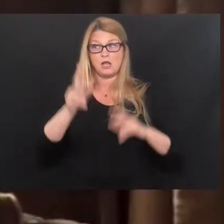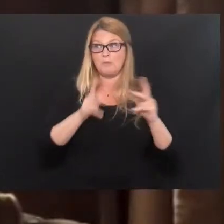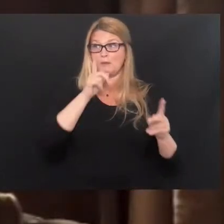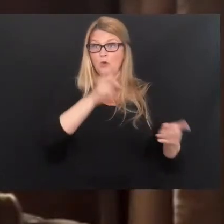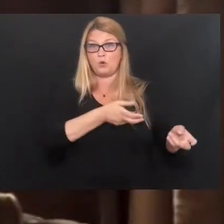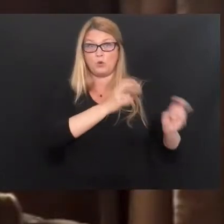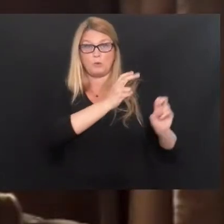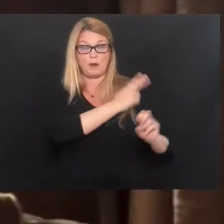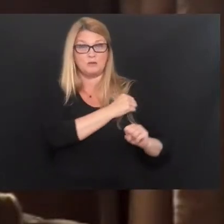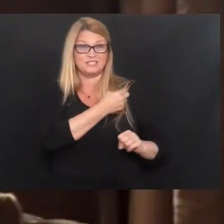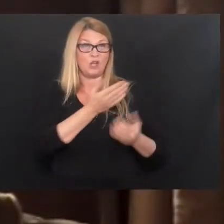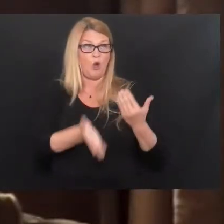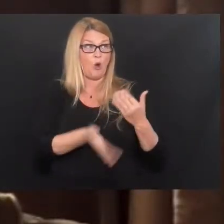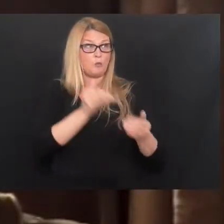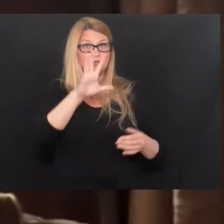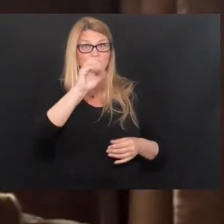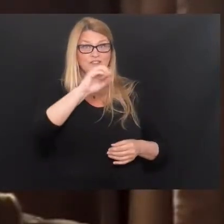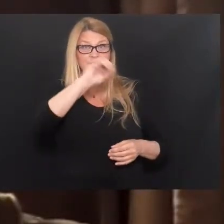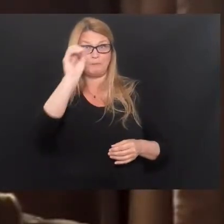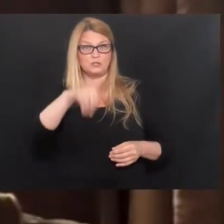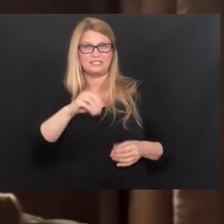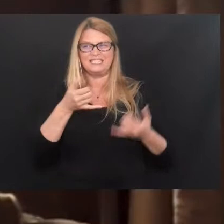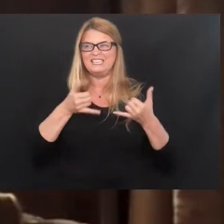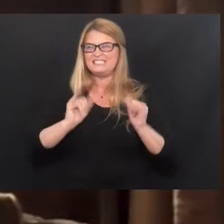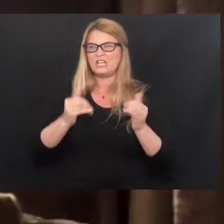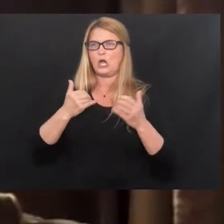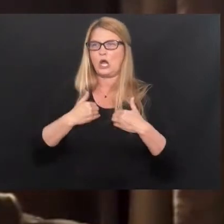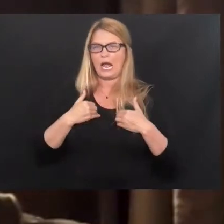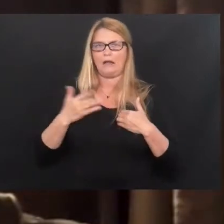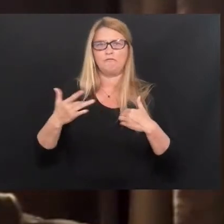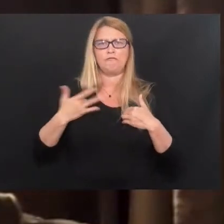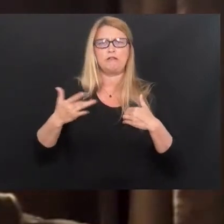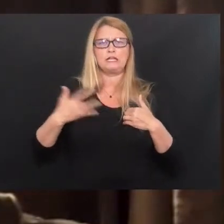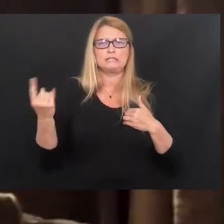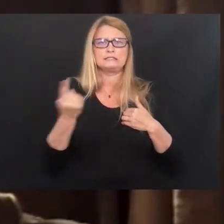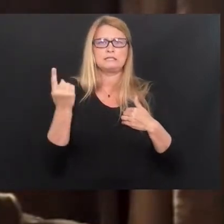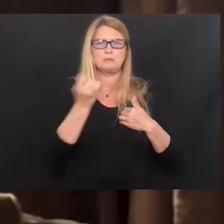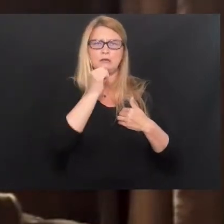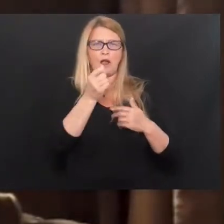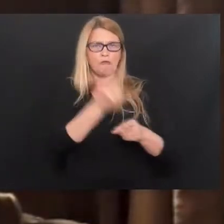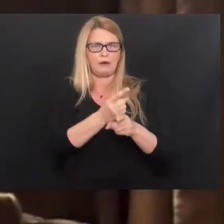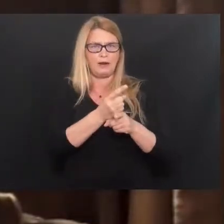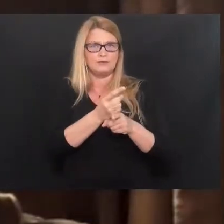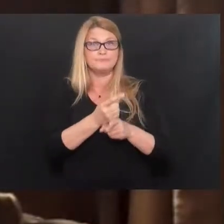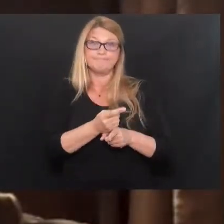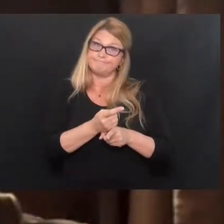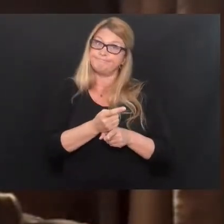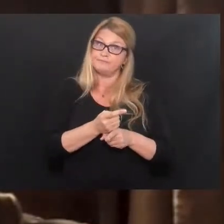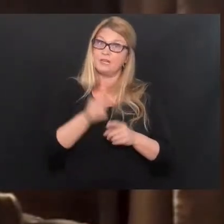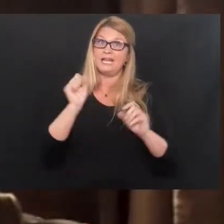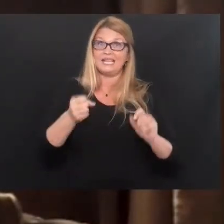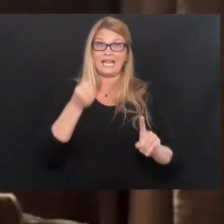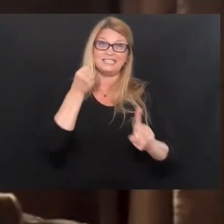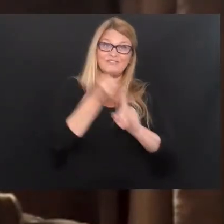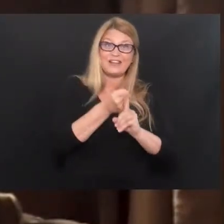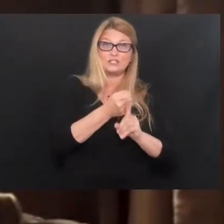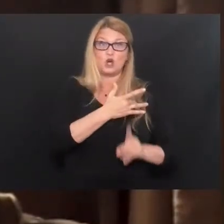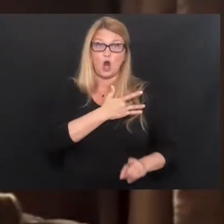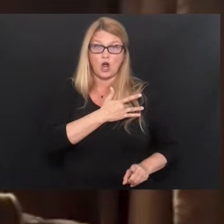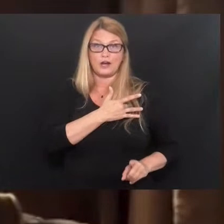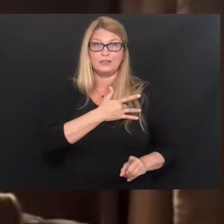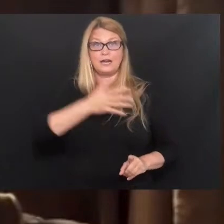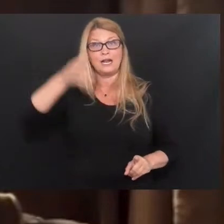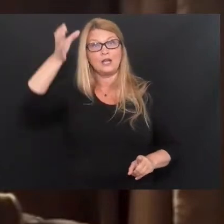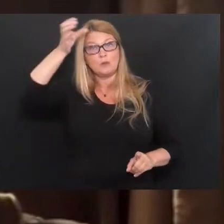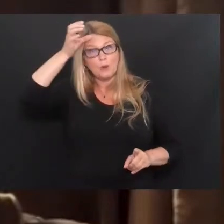almost 50% of people still had abnormalities. So we know COVID can affect the heart, affect the brain, can cause blood clots,